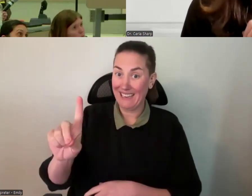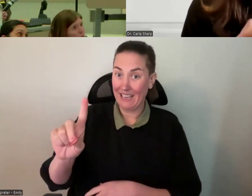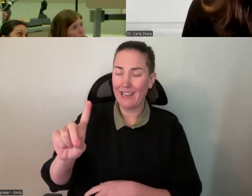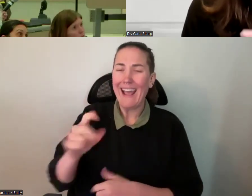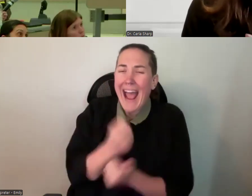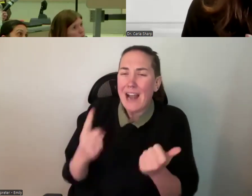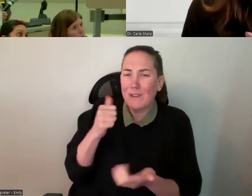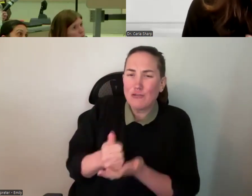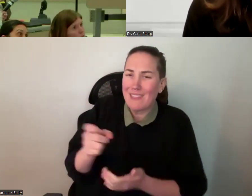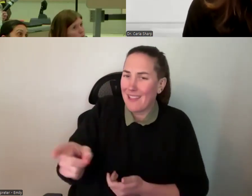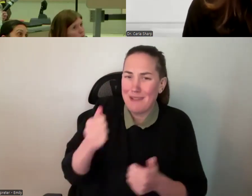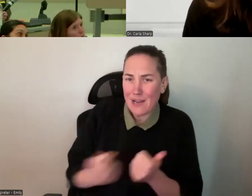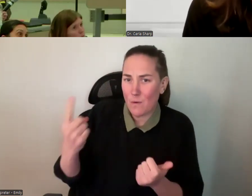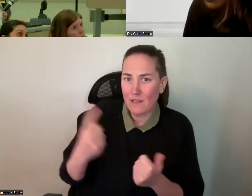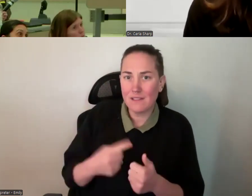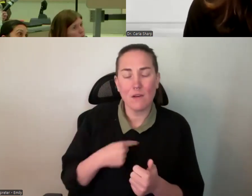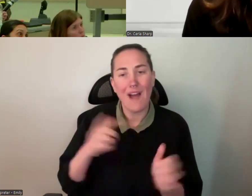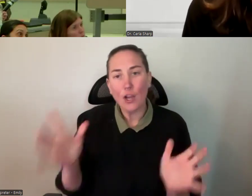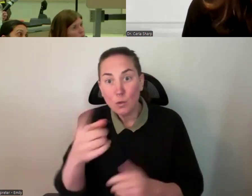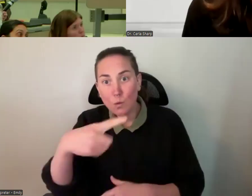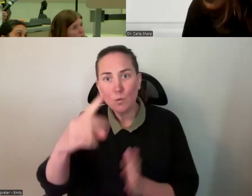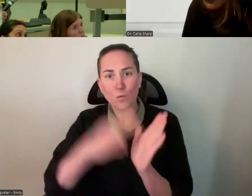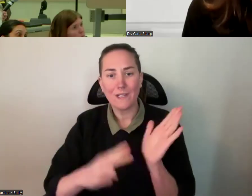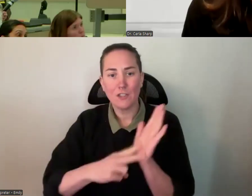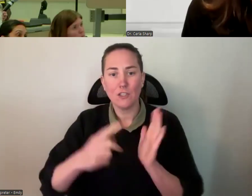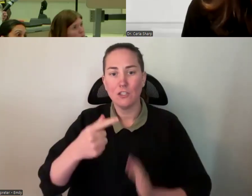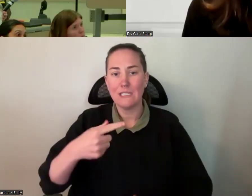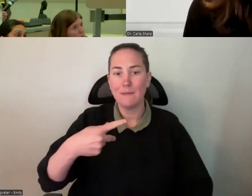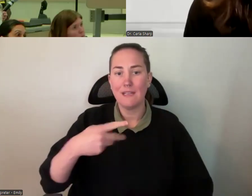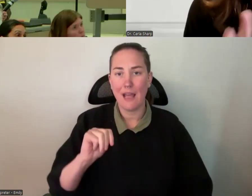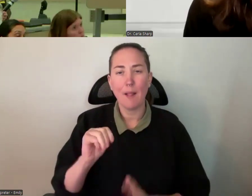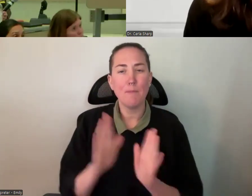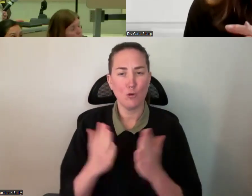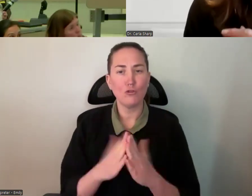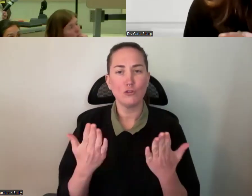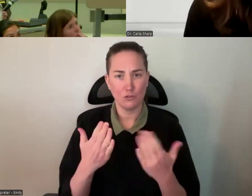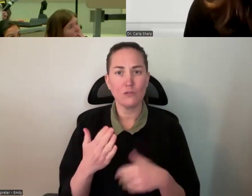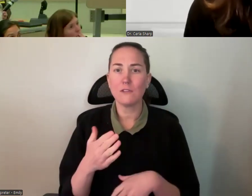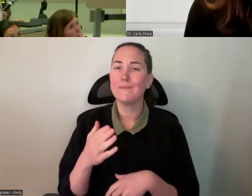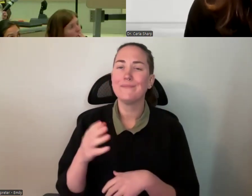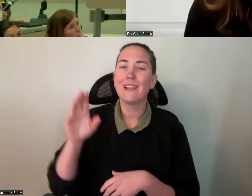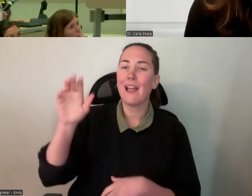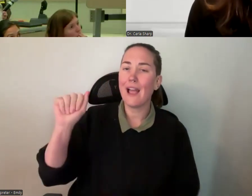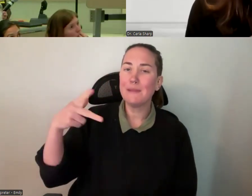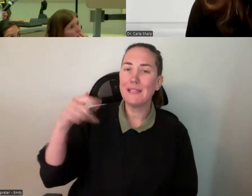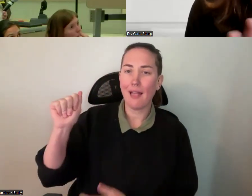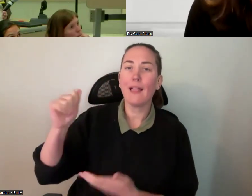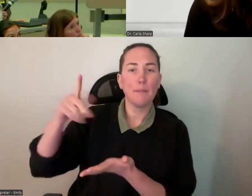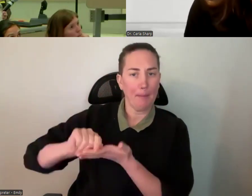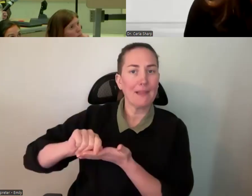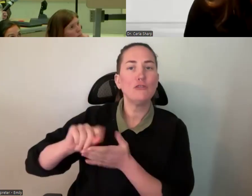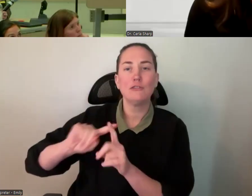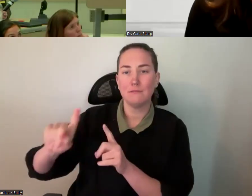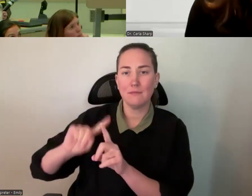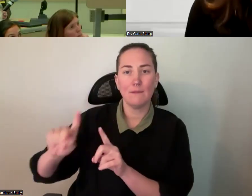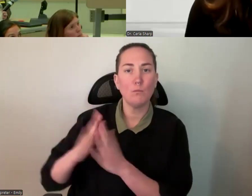I invite you all to read some of the GPM books. It's published by the American Psychiatric Association. There's one